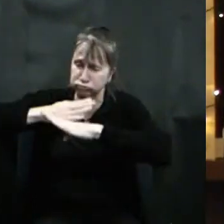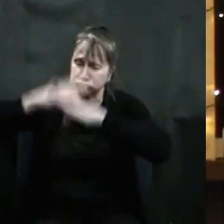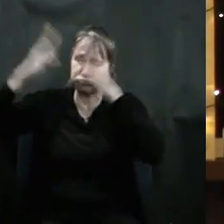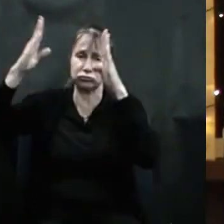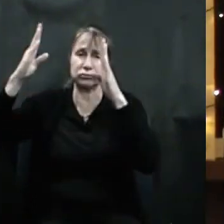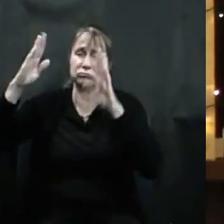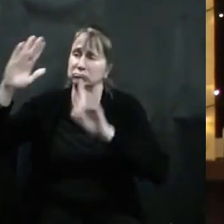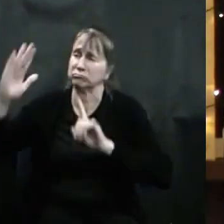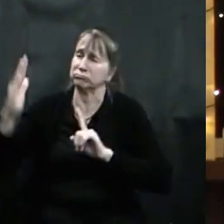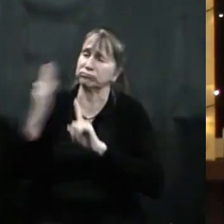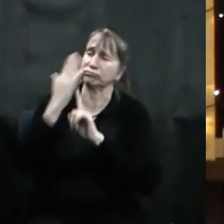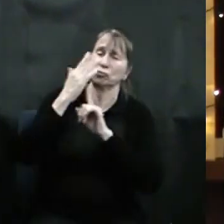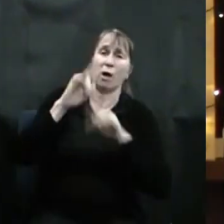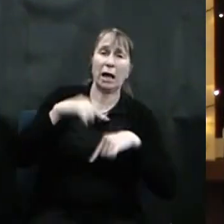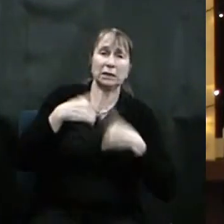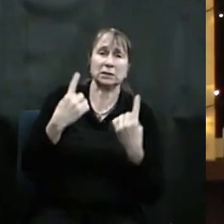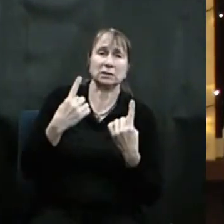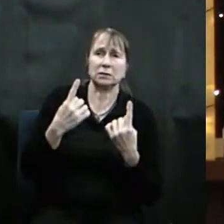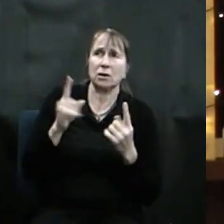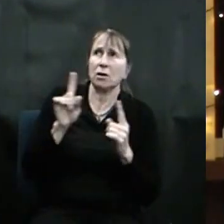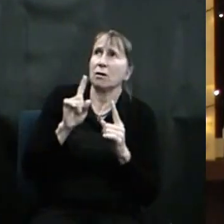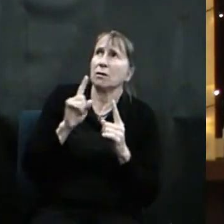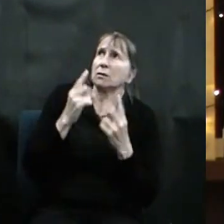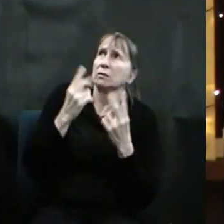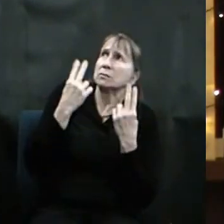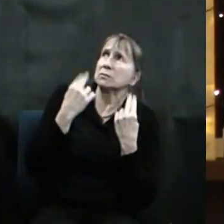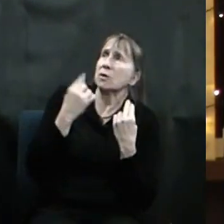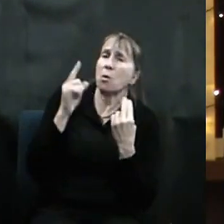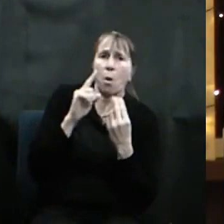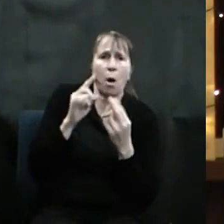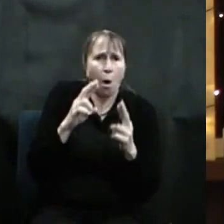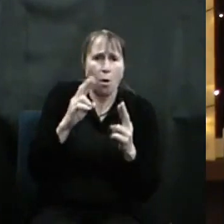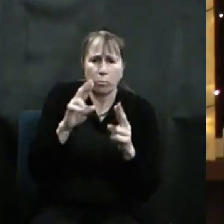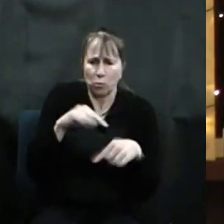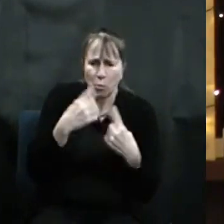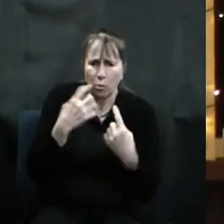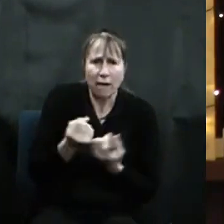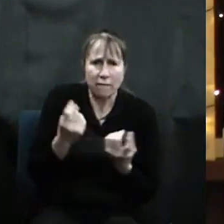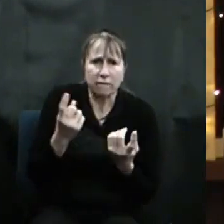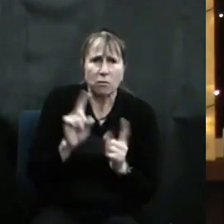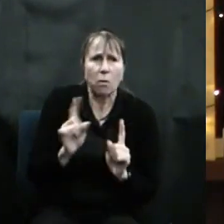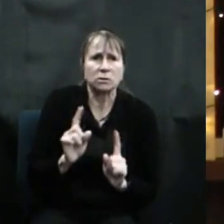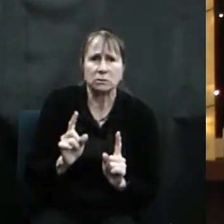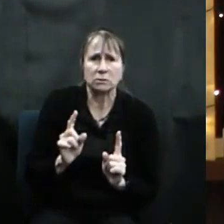there? What hope is there when we stand under the judgment of God?